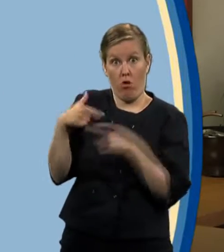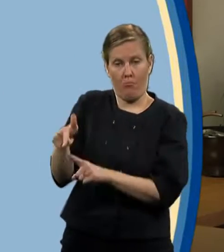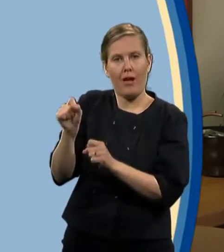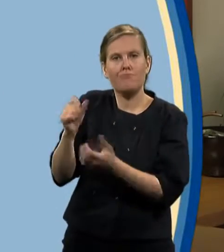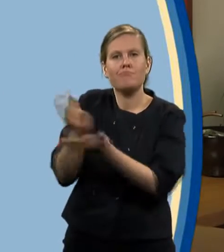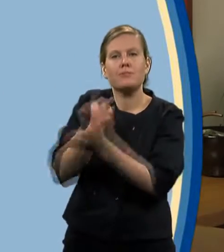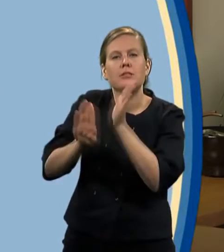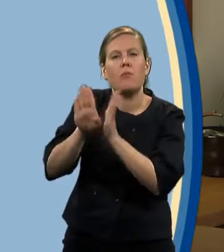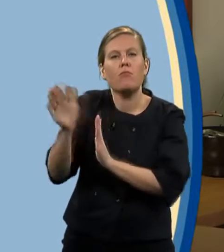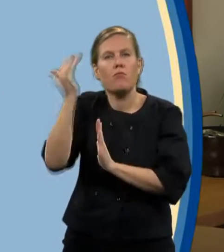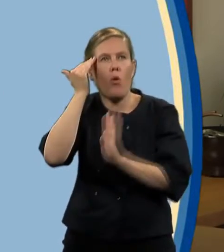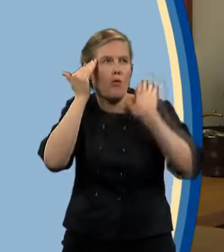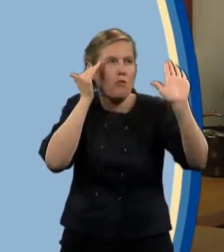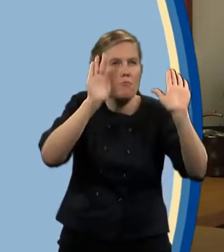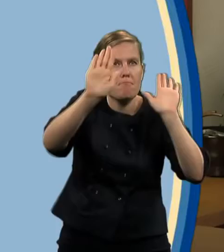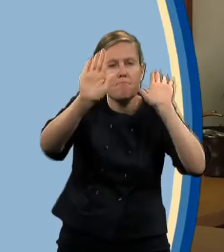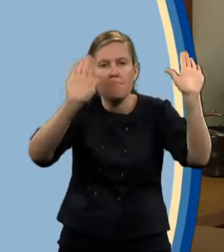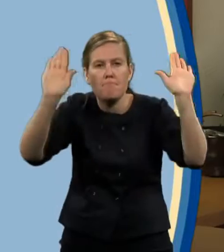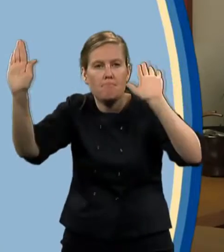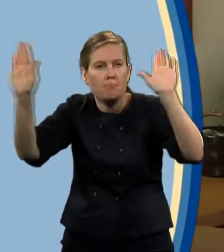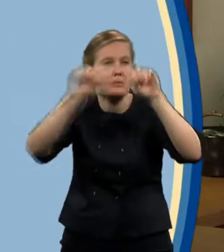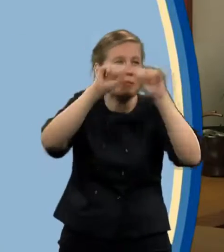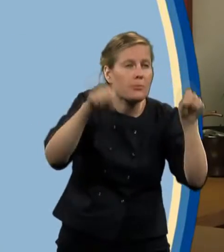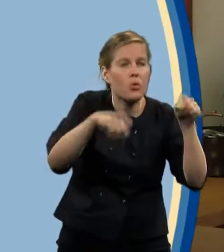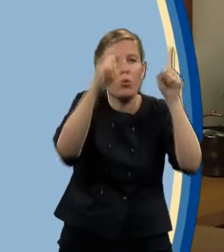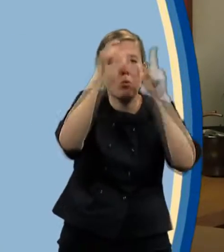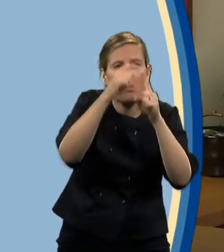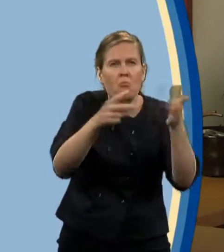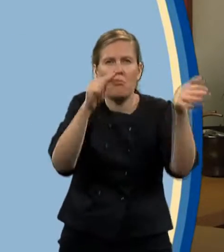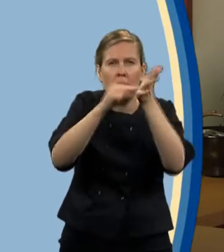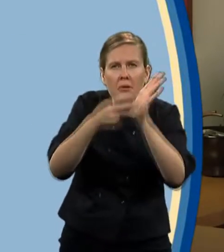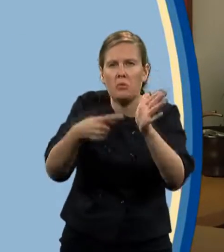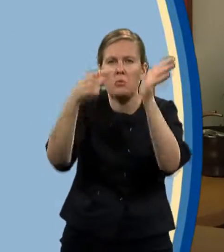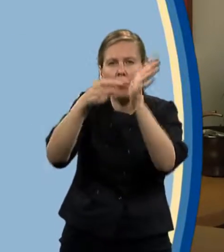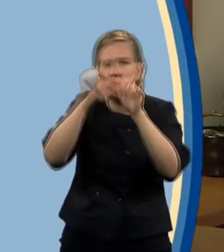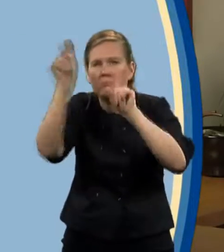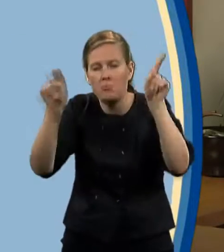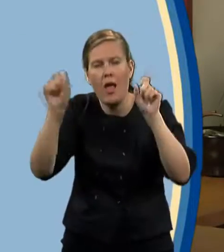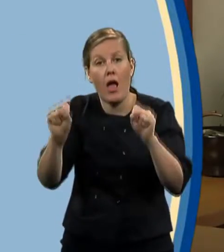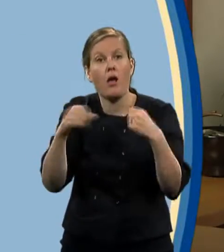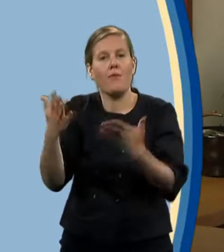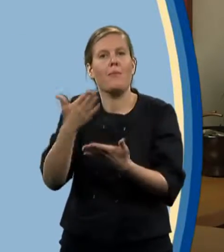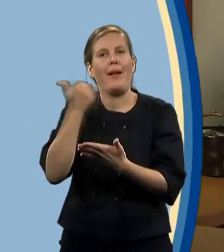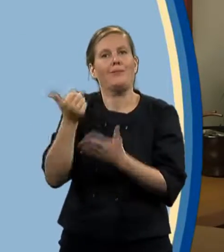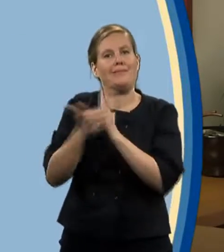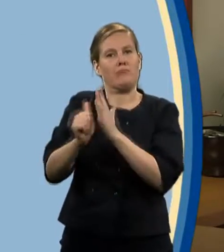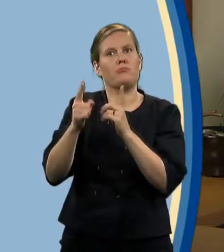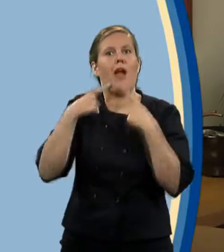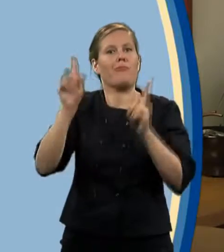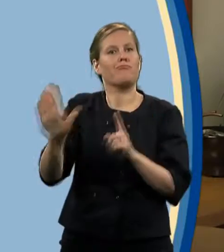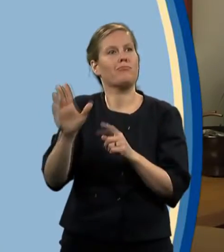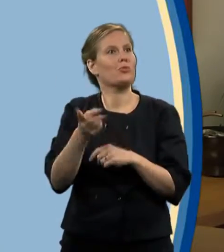distinct and independent representations and for the child to achieve the most complete an